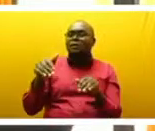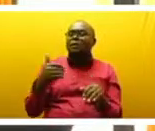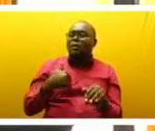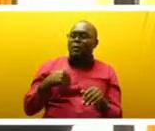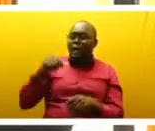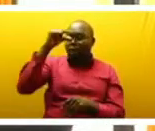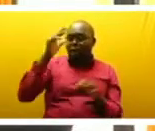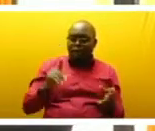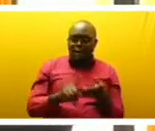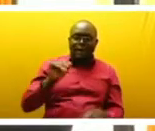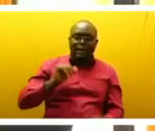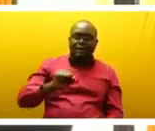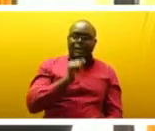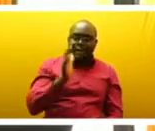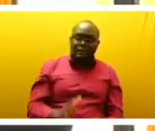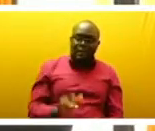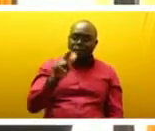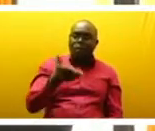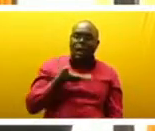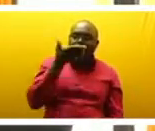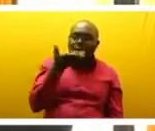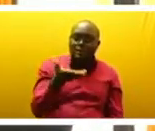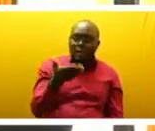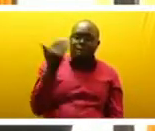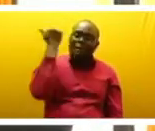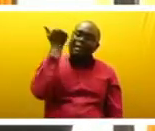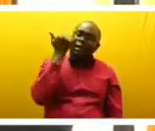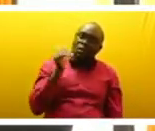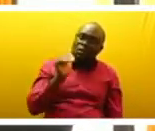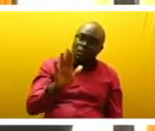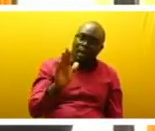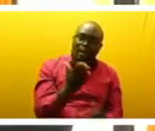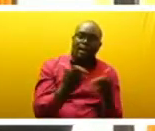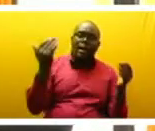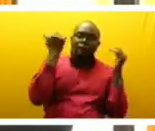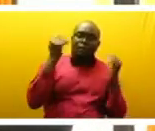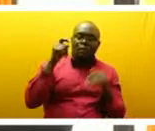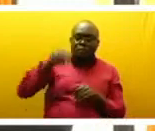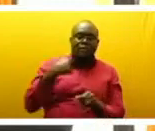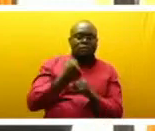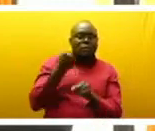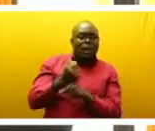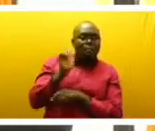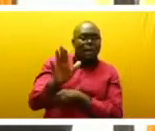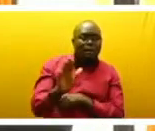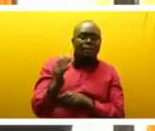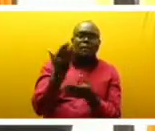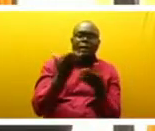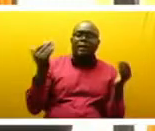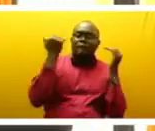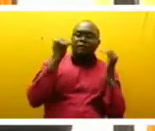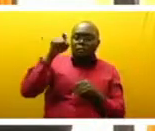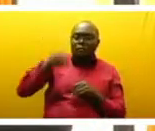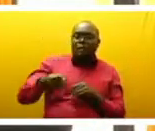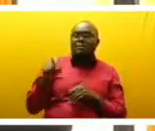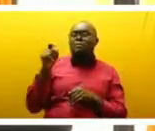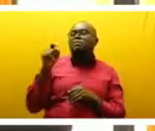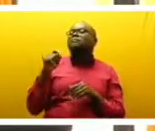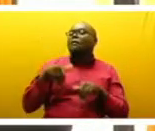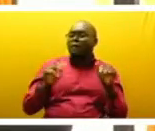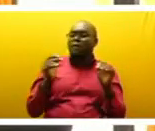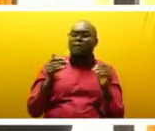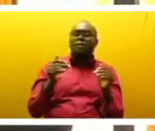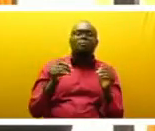and senators? One answer, jurisdiction. Every court will have its day, every court will consider the facts of those